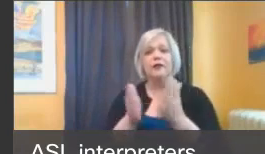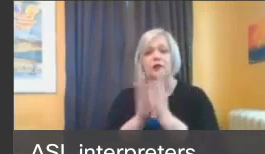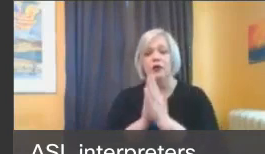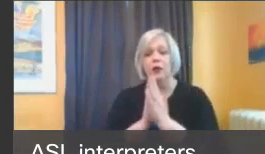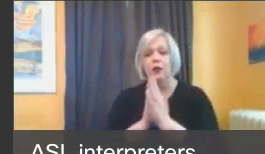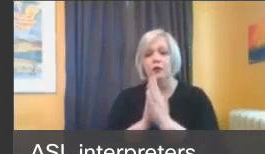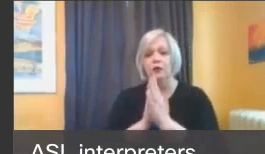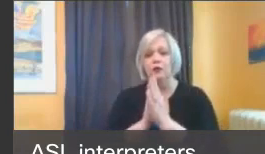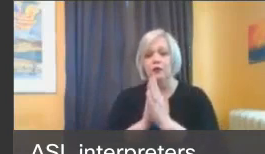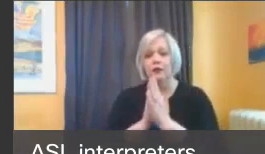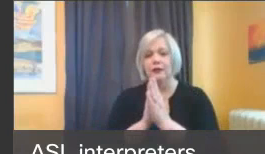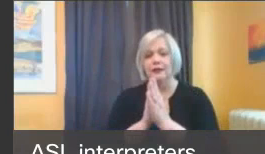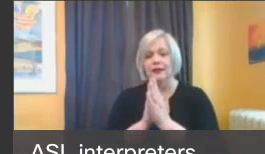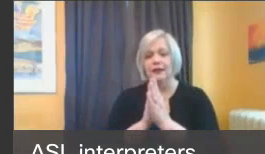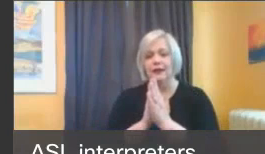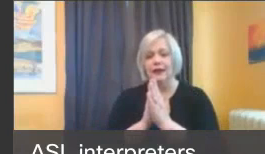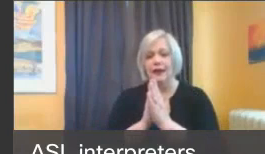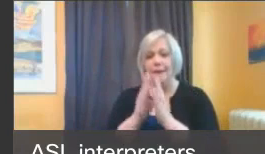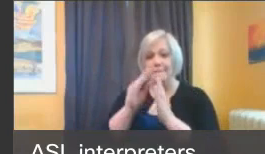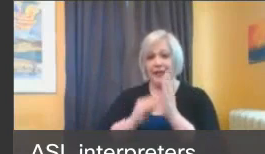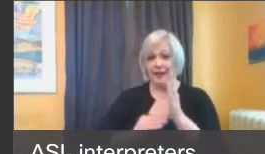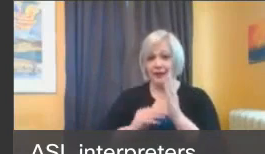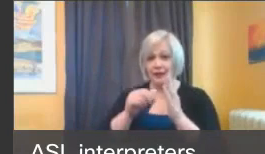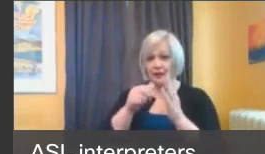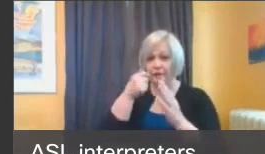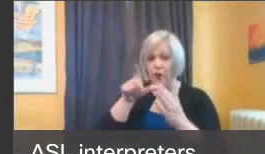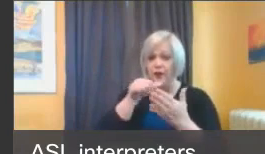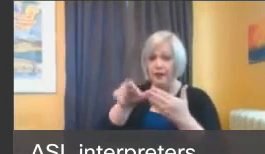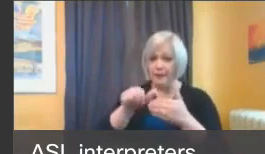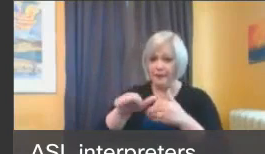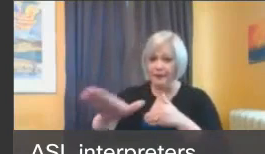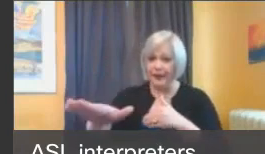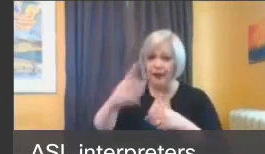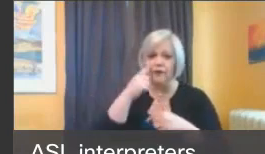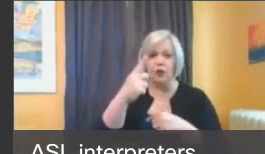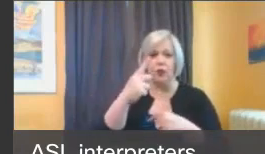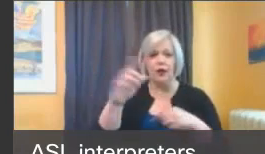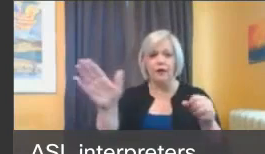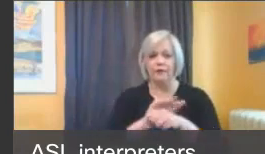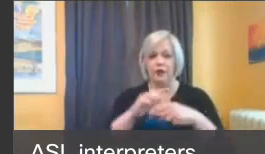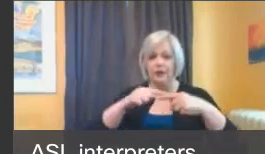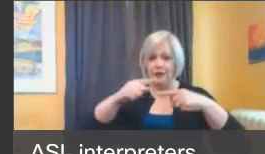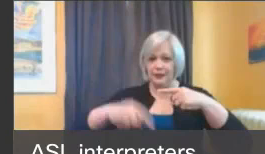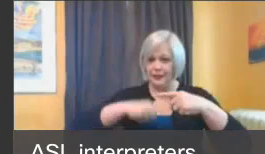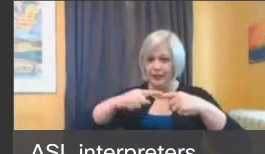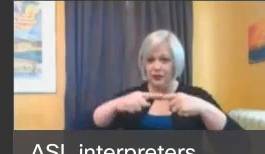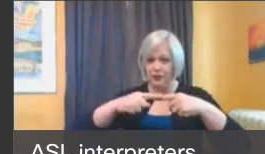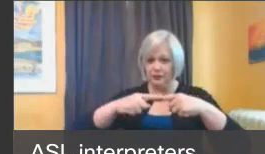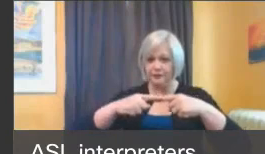ballot every cycle. So your request is good for the entire election cycle. And